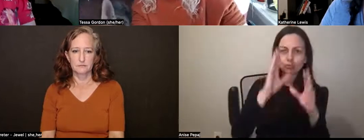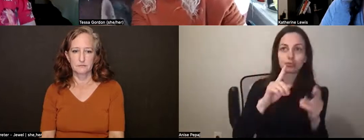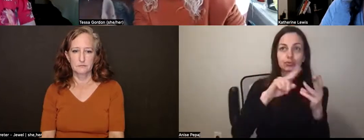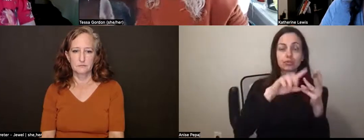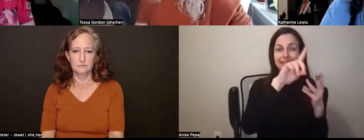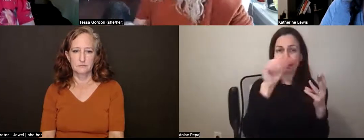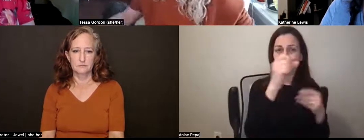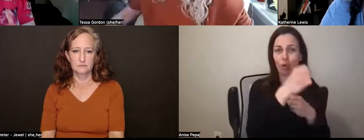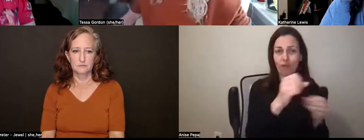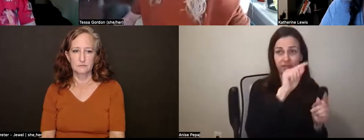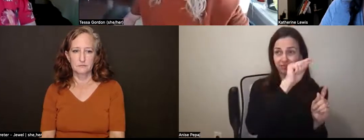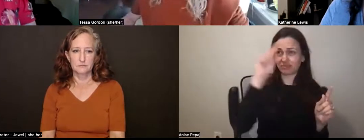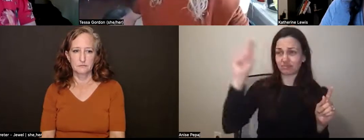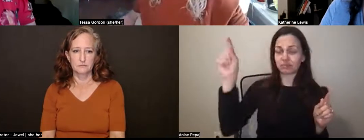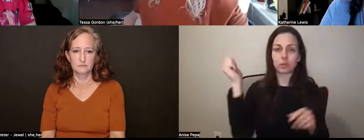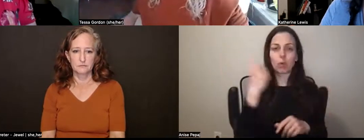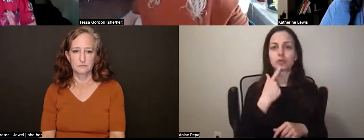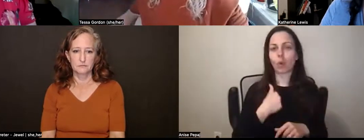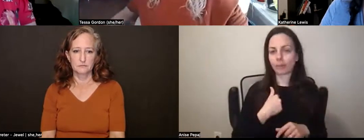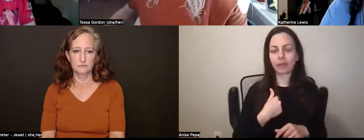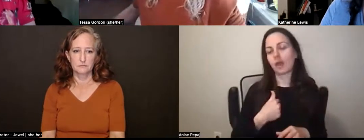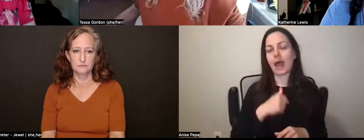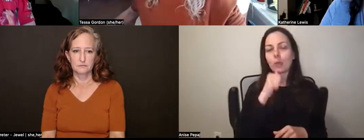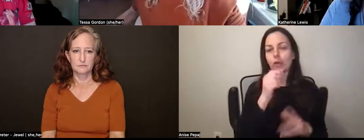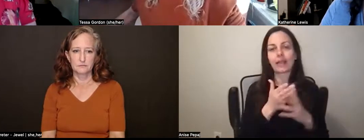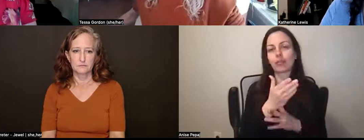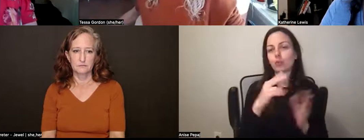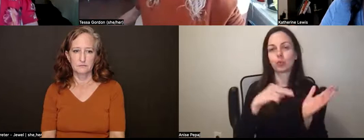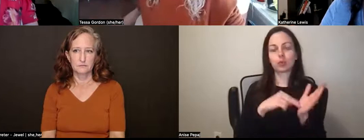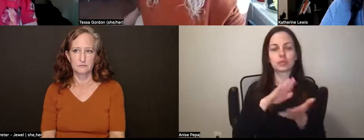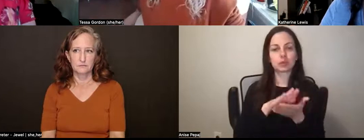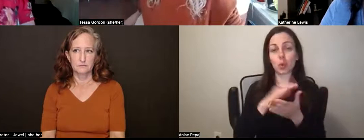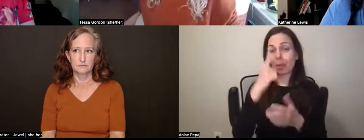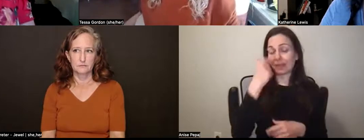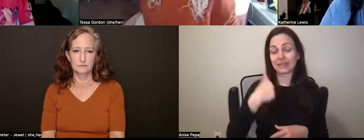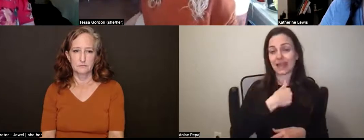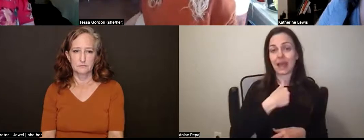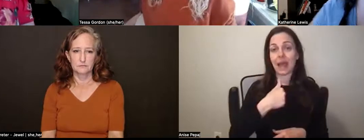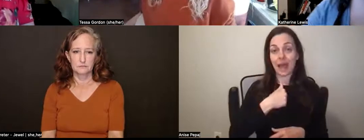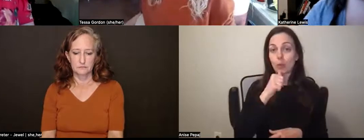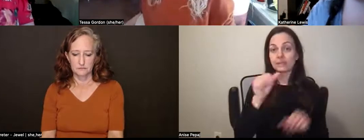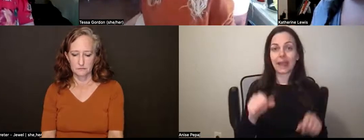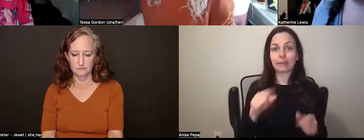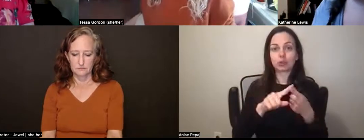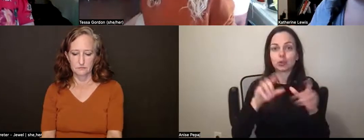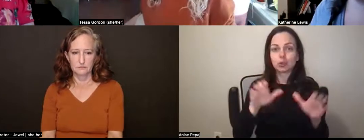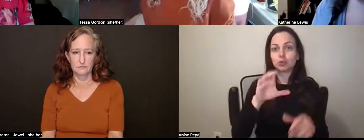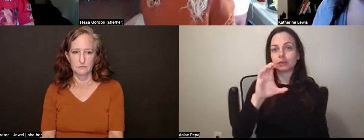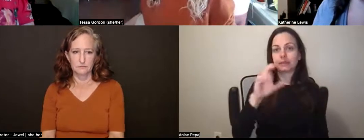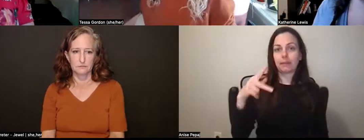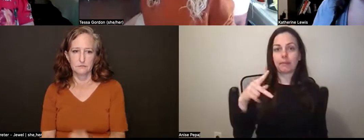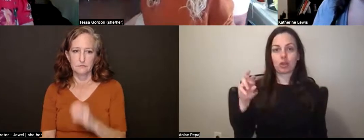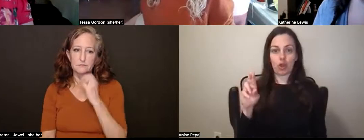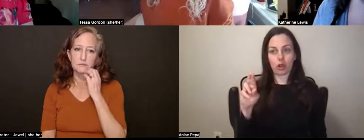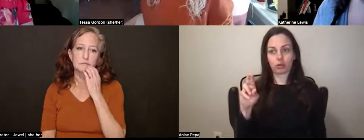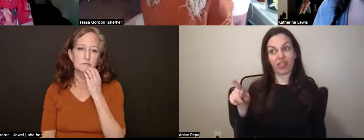office, everyone was saying to me that I wouldn't get through nursing school because I wasn't able to do CPR. So they thought,